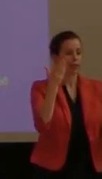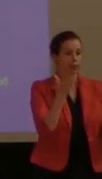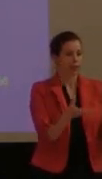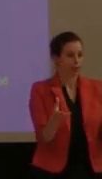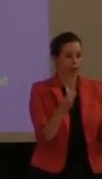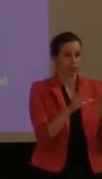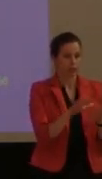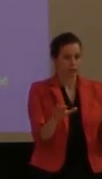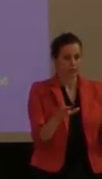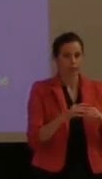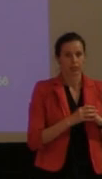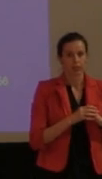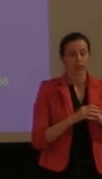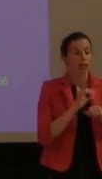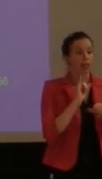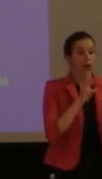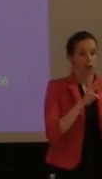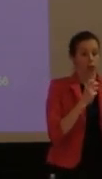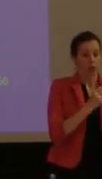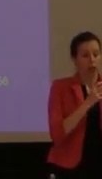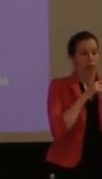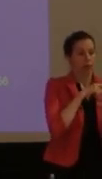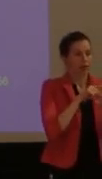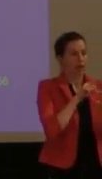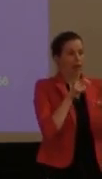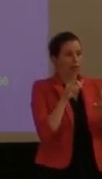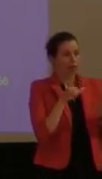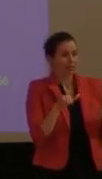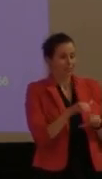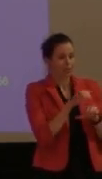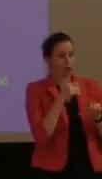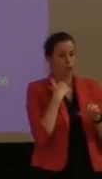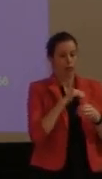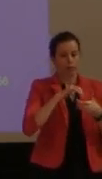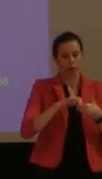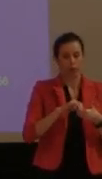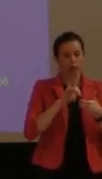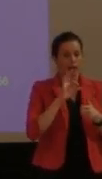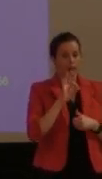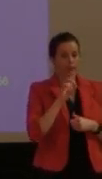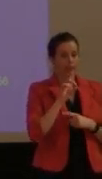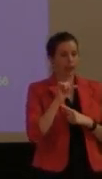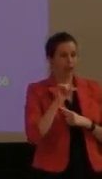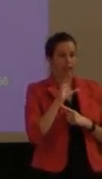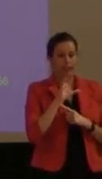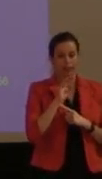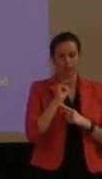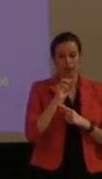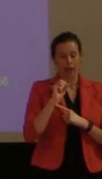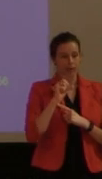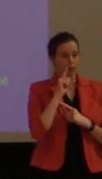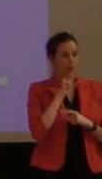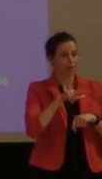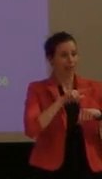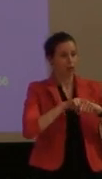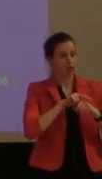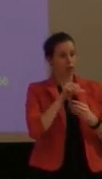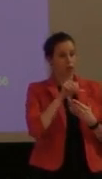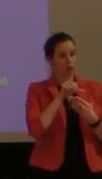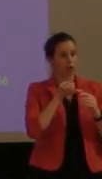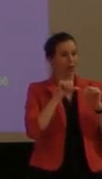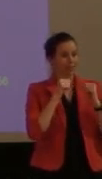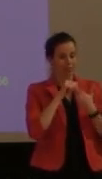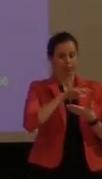the workshop and other activities, NIH partnered with FDA and CMS to commission a National Academy study to look